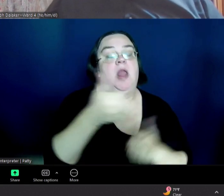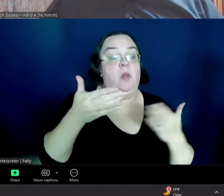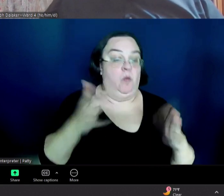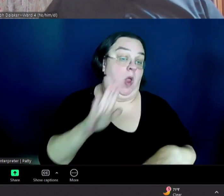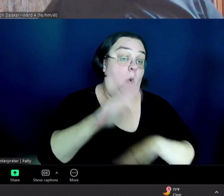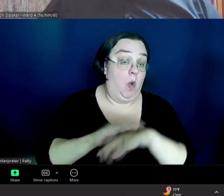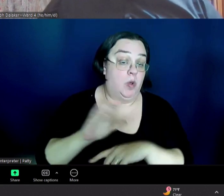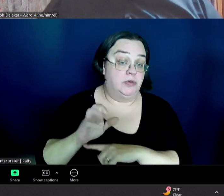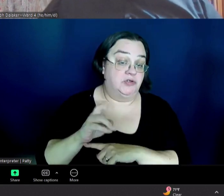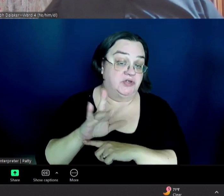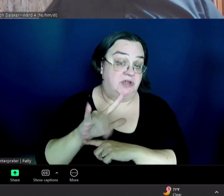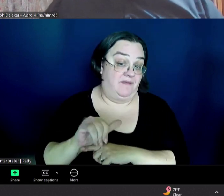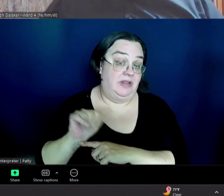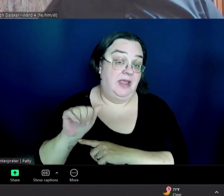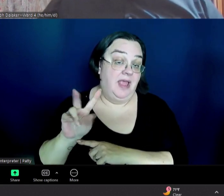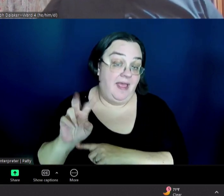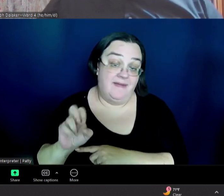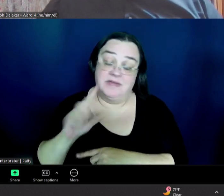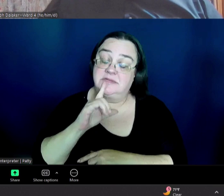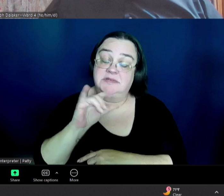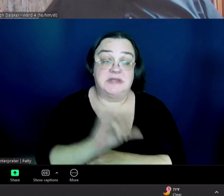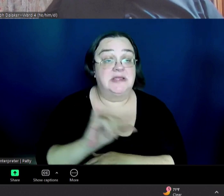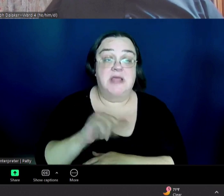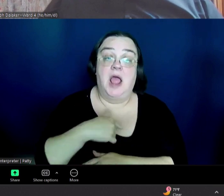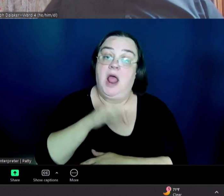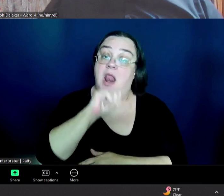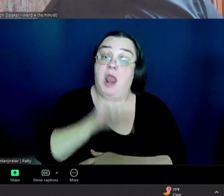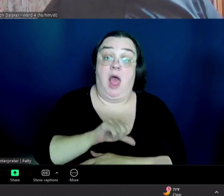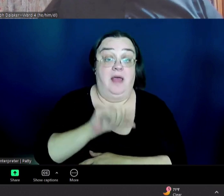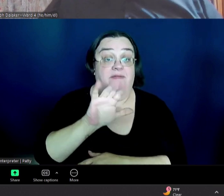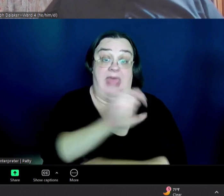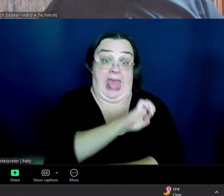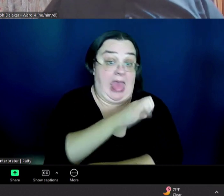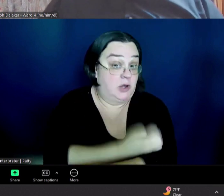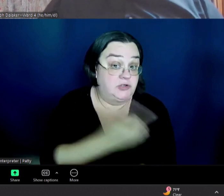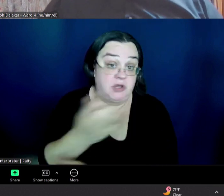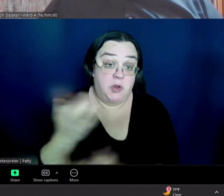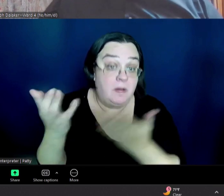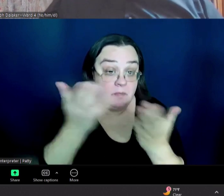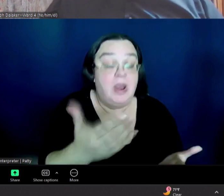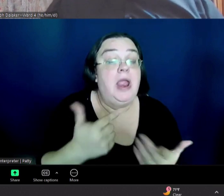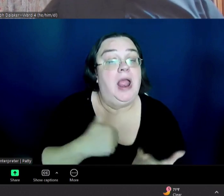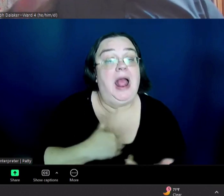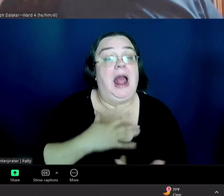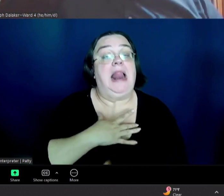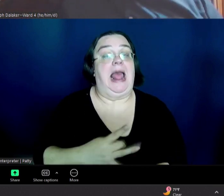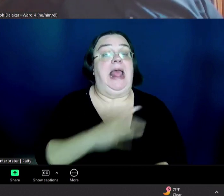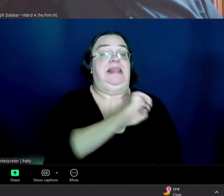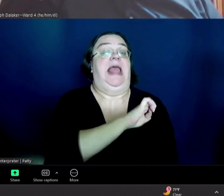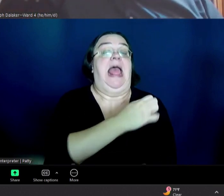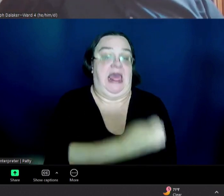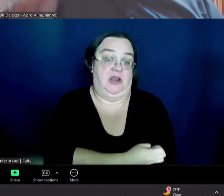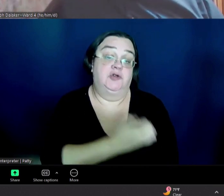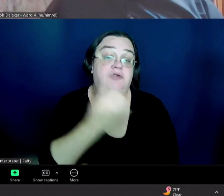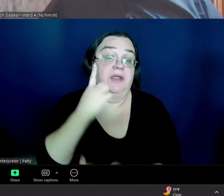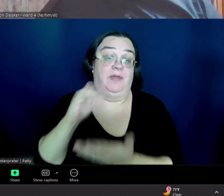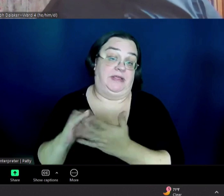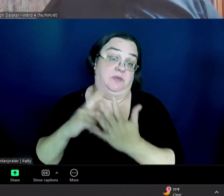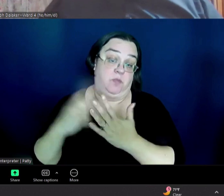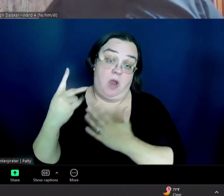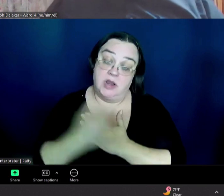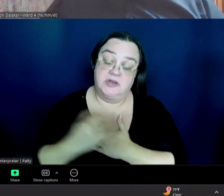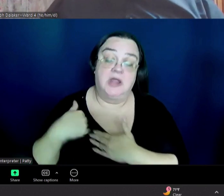And I just as I love the energy you're bringing to this meeting, I like the energy that is being brought to this project. So I just wanted